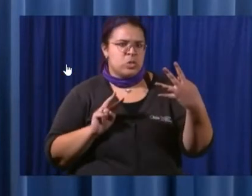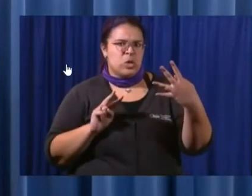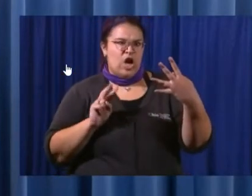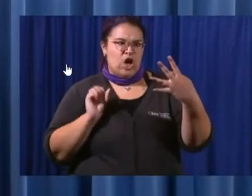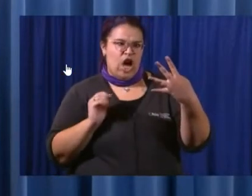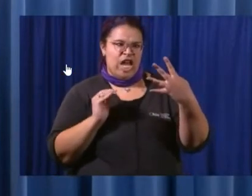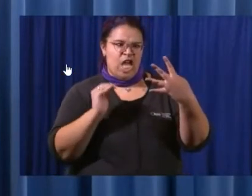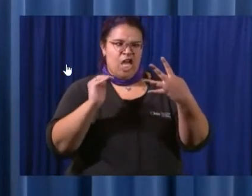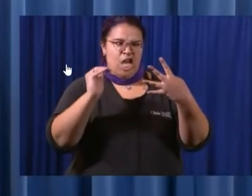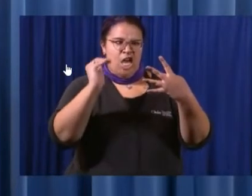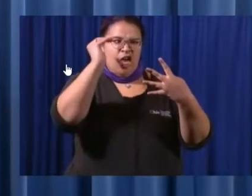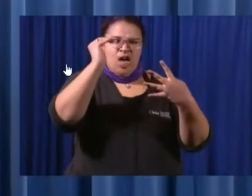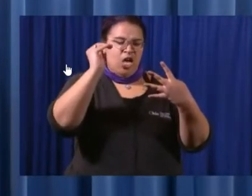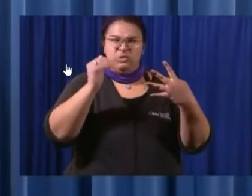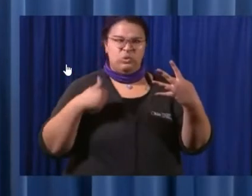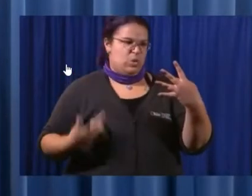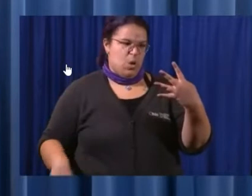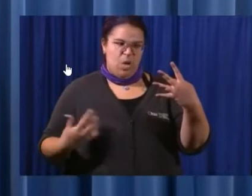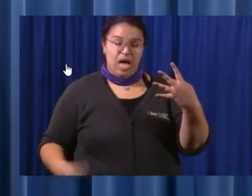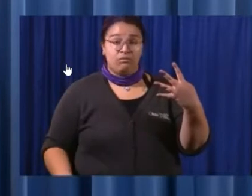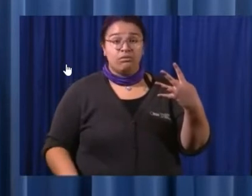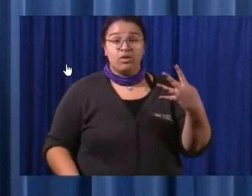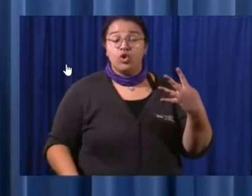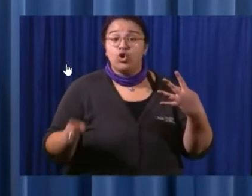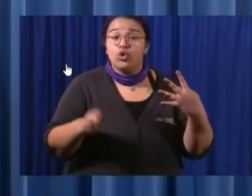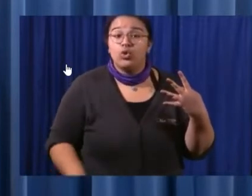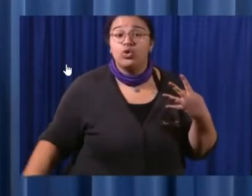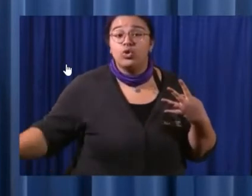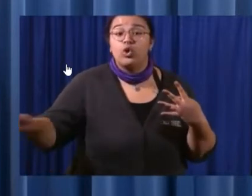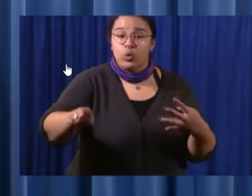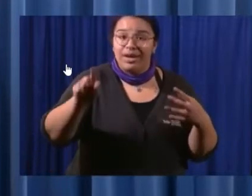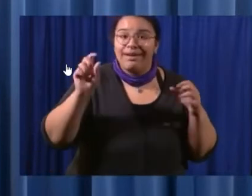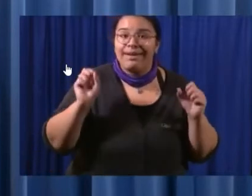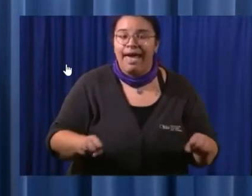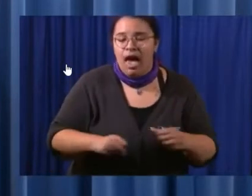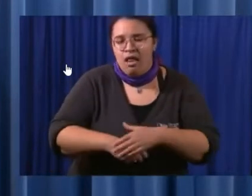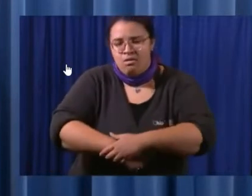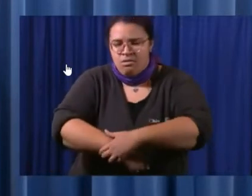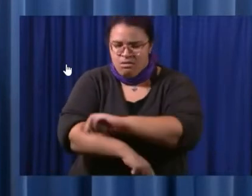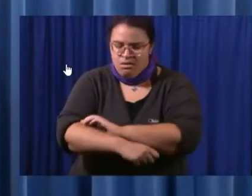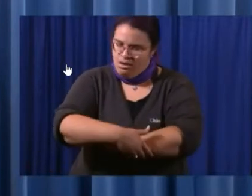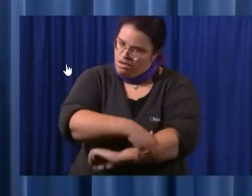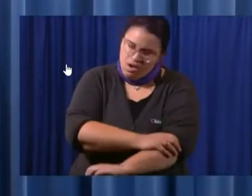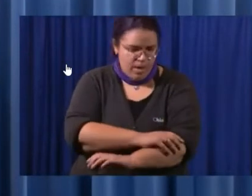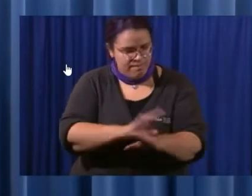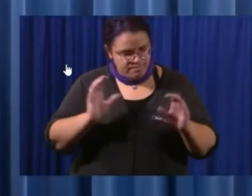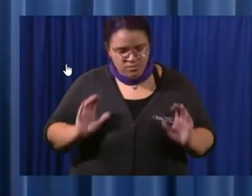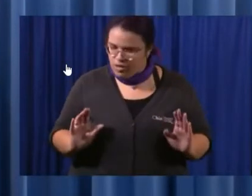you have it totally within your control collectively of what you do in that county.